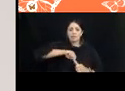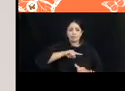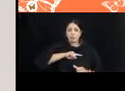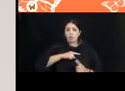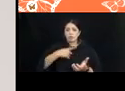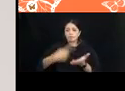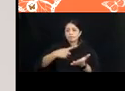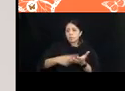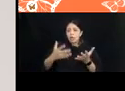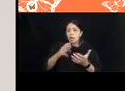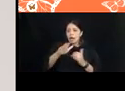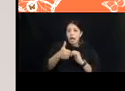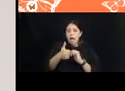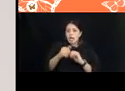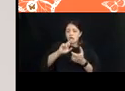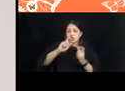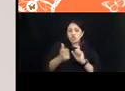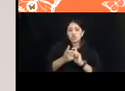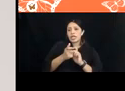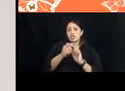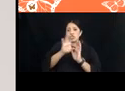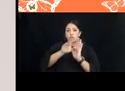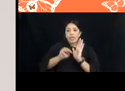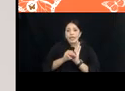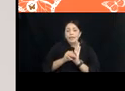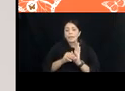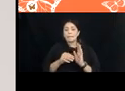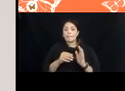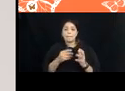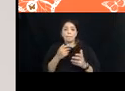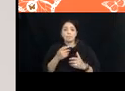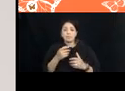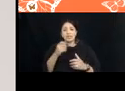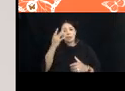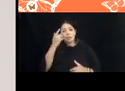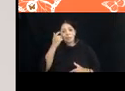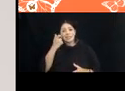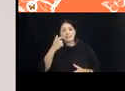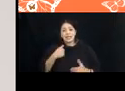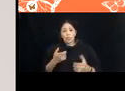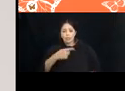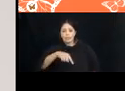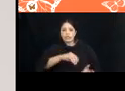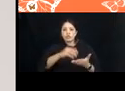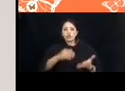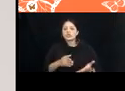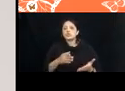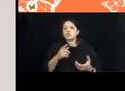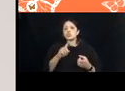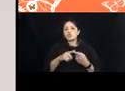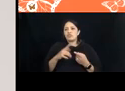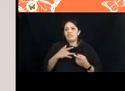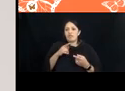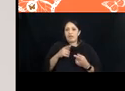of how to change curriculum, how to change so that these students feel like they're a part and that they